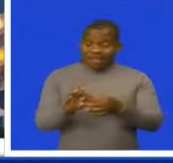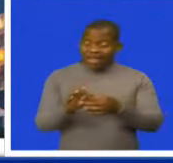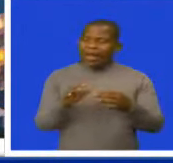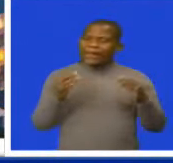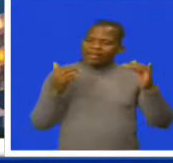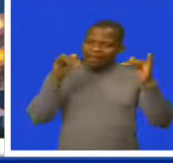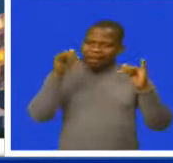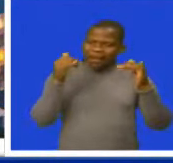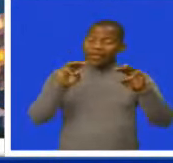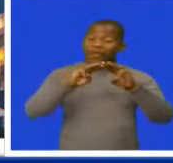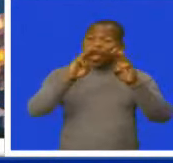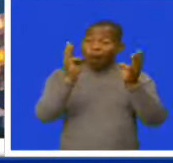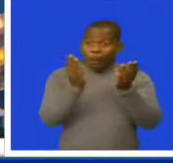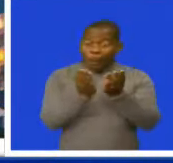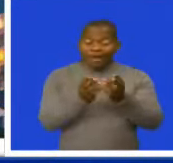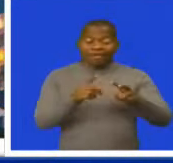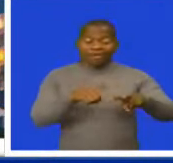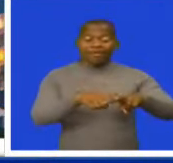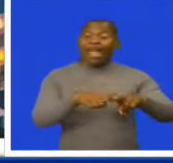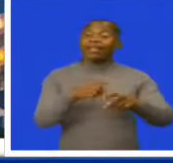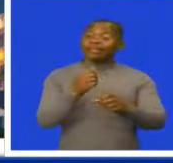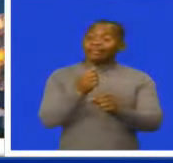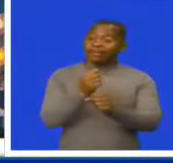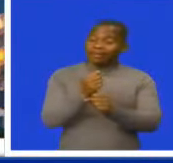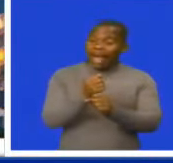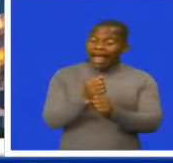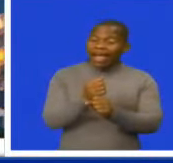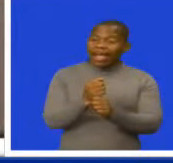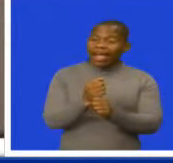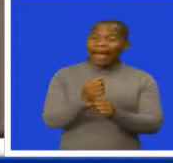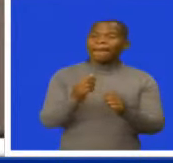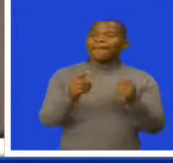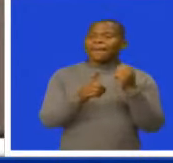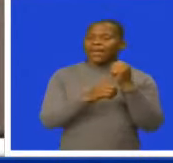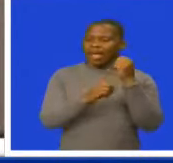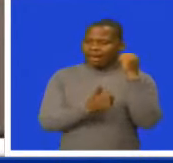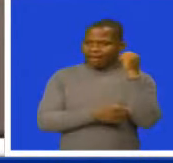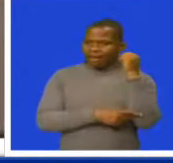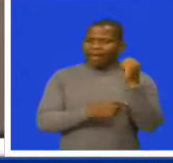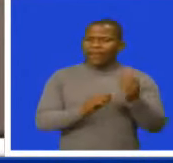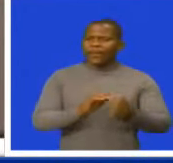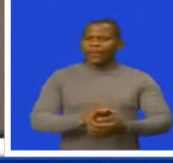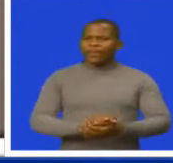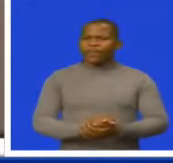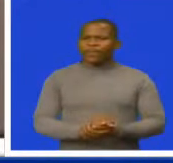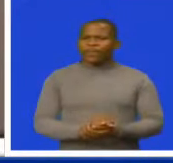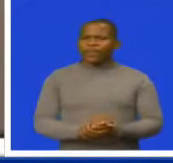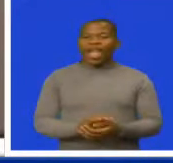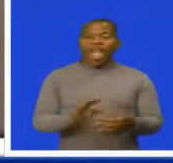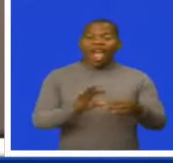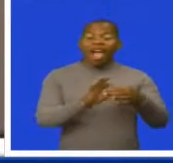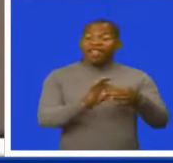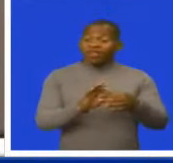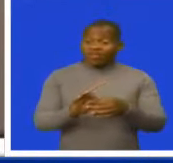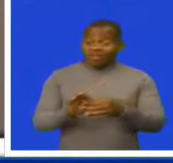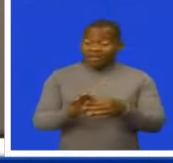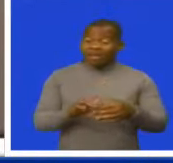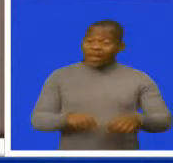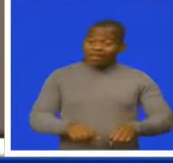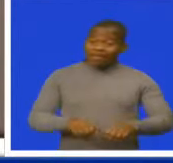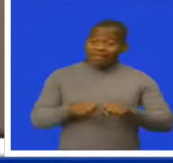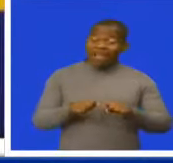M17 lebobanjelwe eMountain Inn eMbabane. Inhlangano yabothishela nhloko kuleli Eswatini Principals